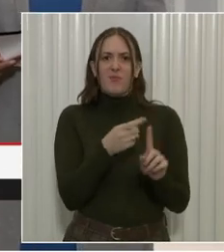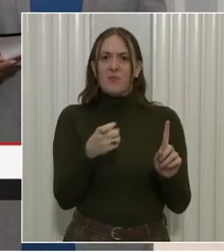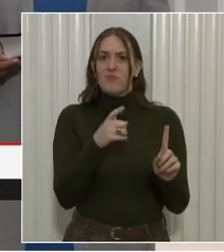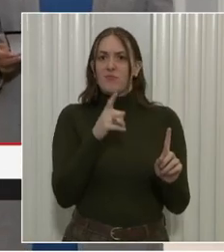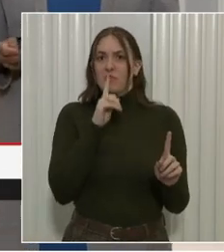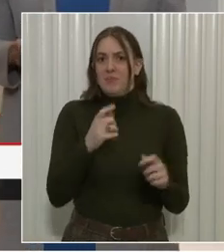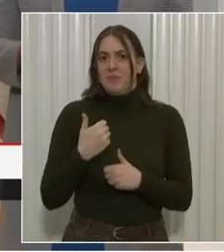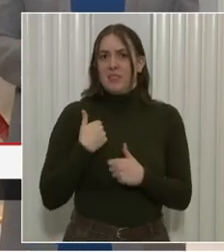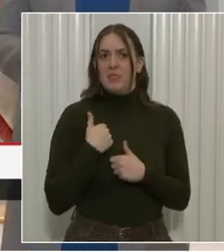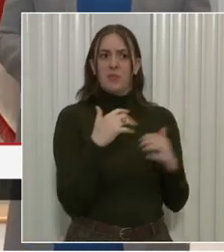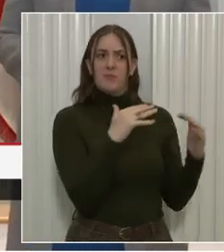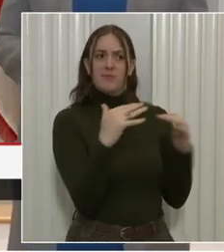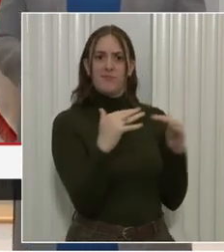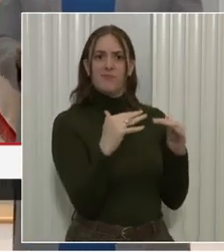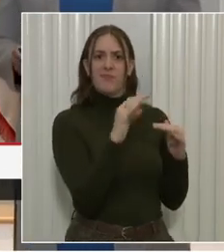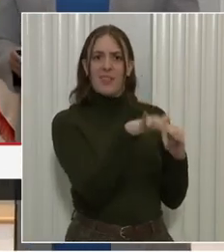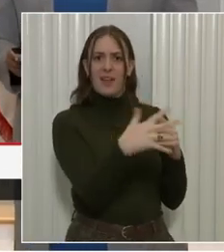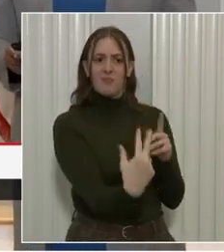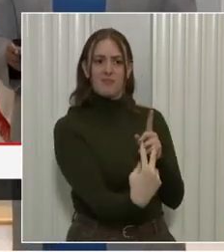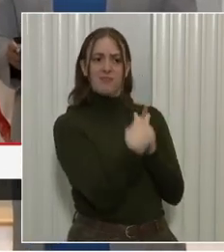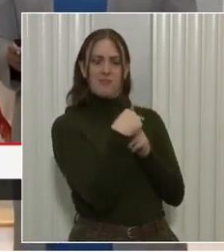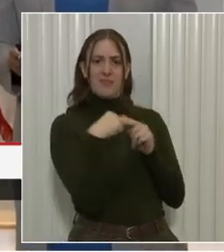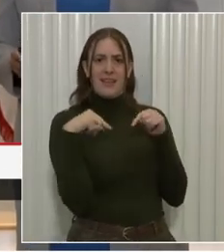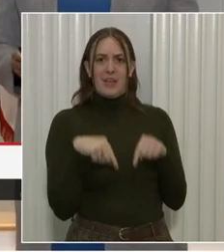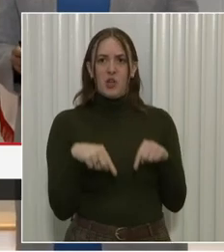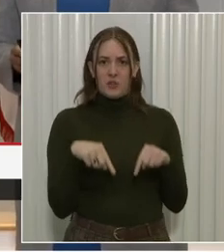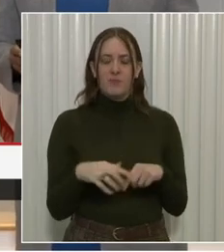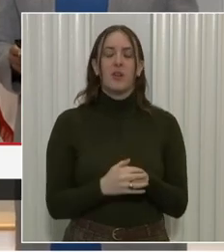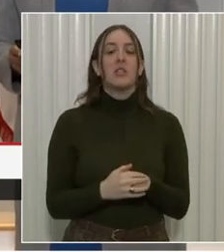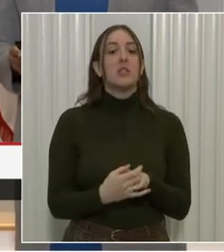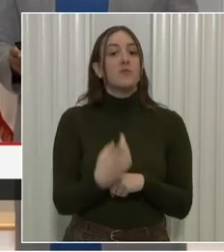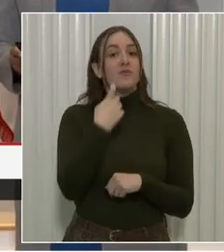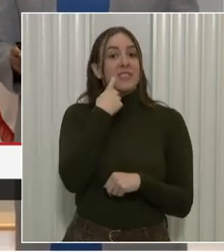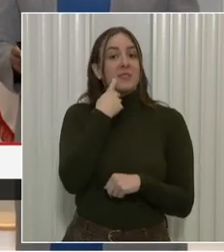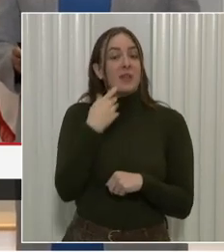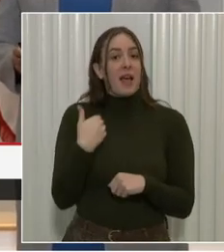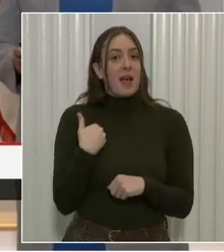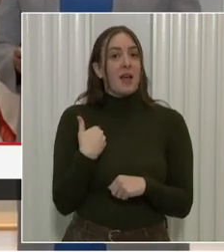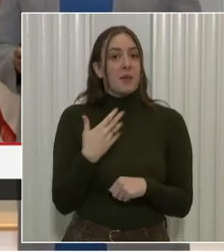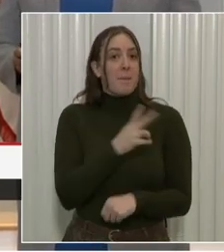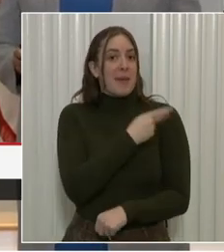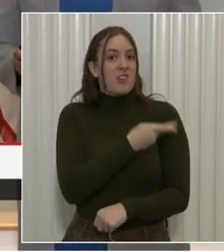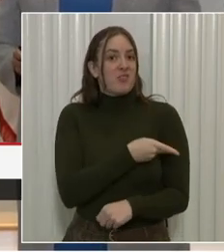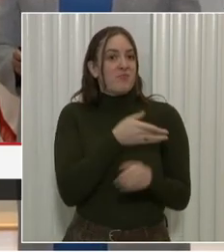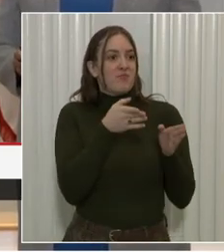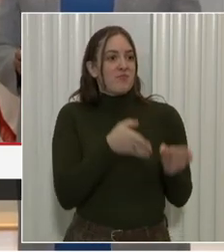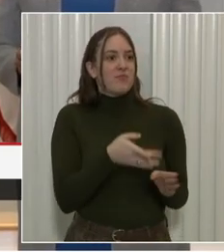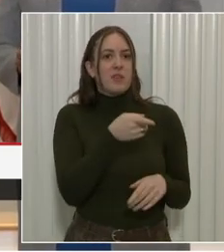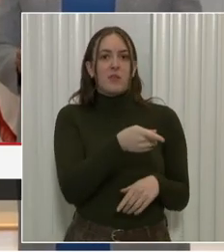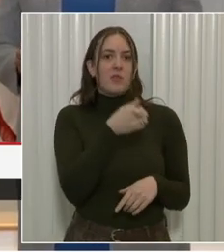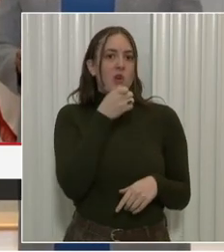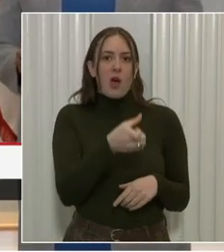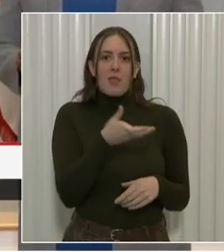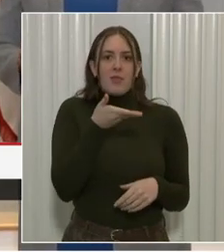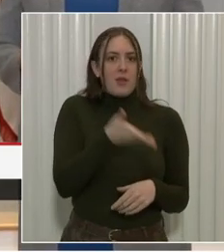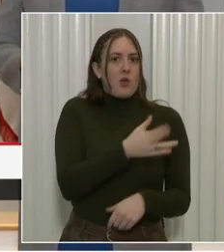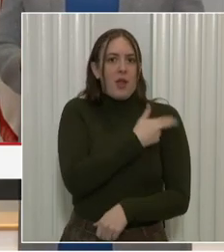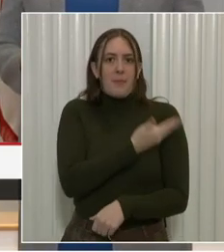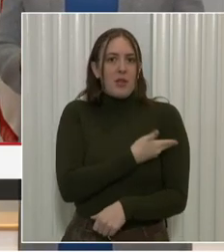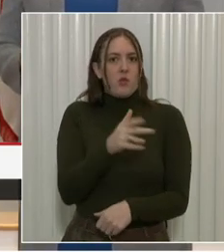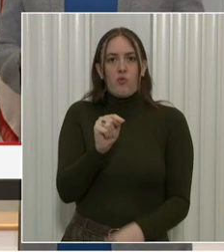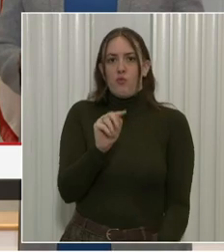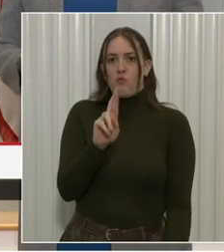a patient who went to a hospital that wasn't a trauma center on their own. Simultaneous to that, we were dispatched for the